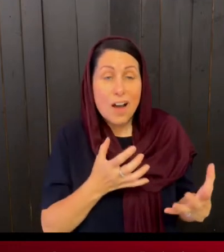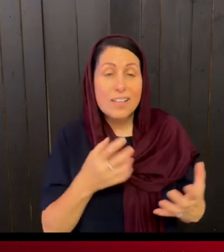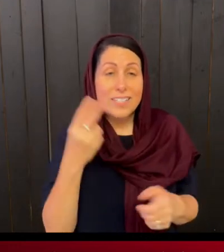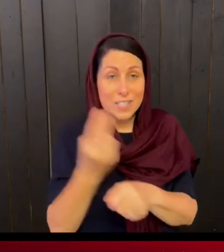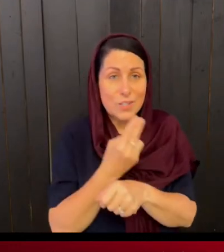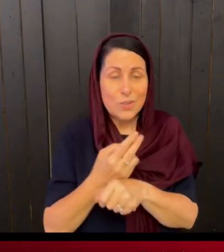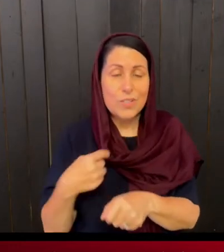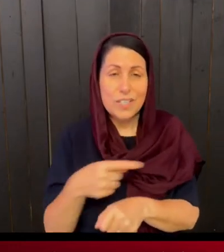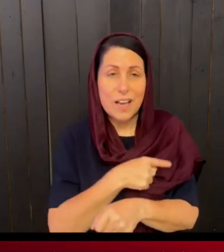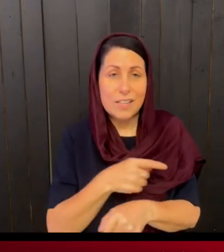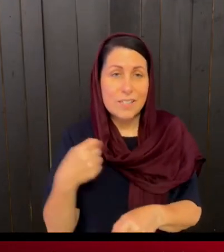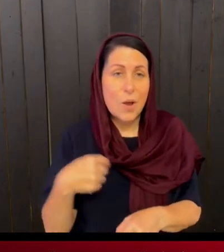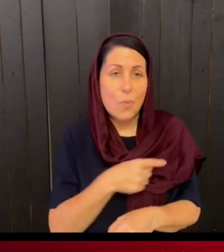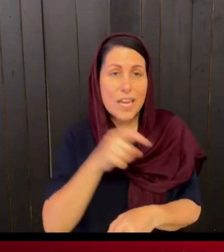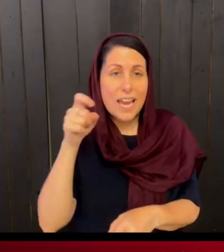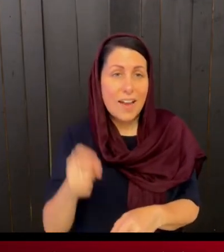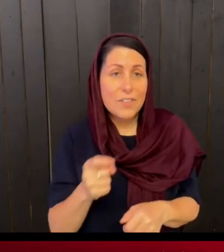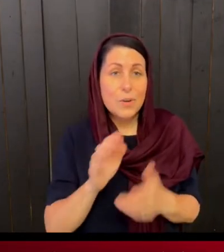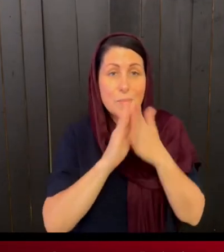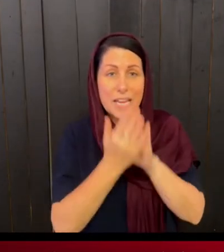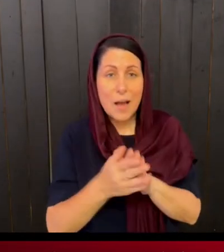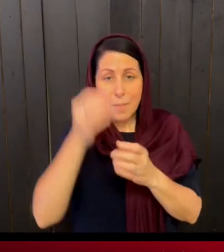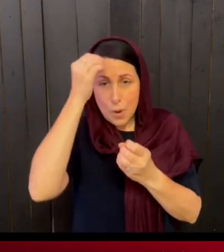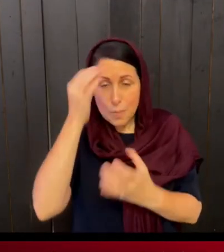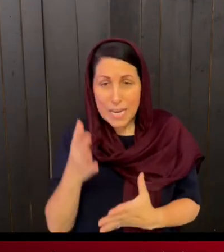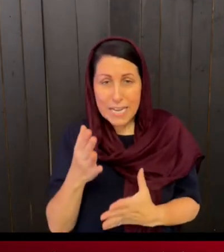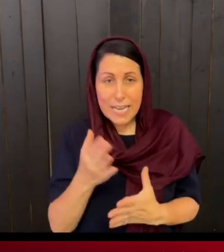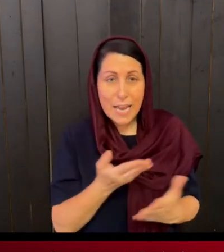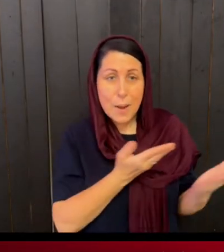and bring ourselves to him and not put